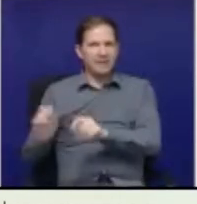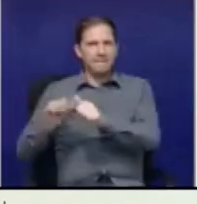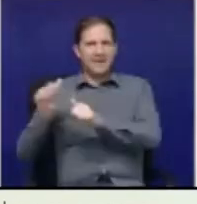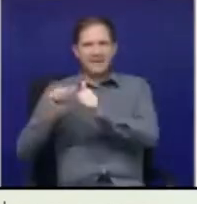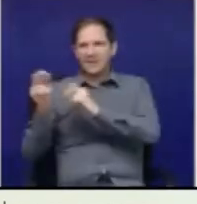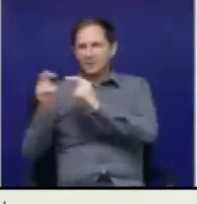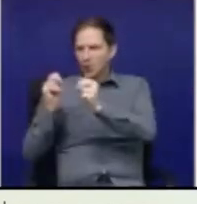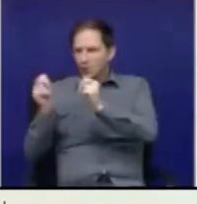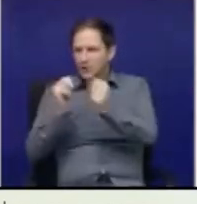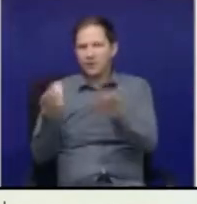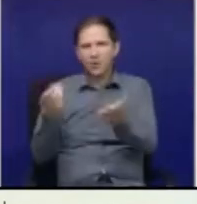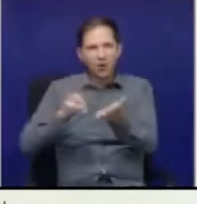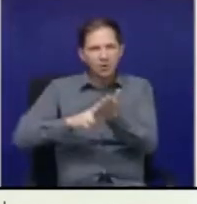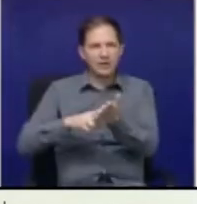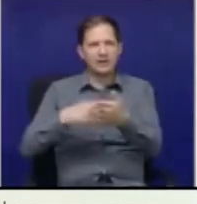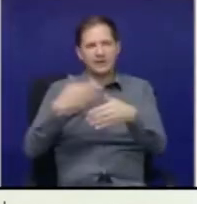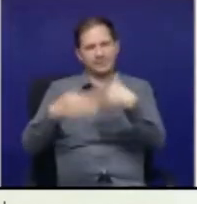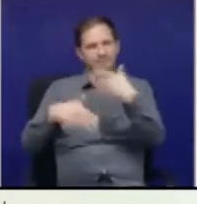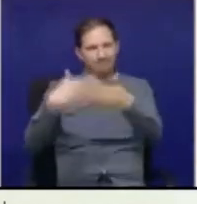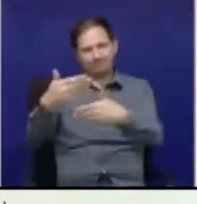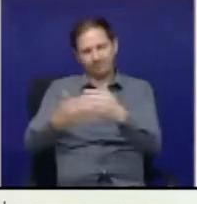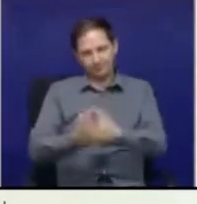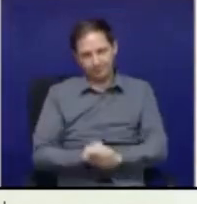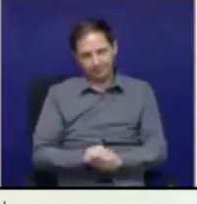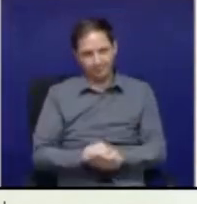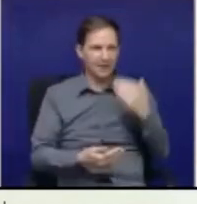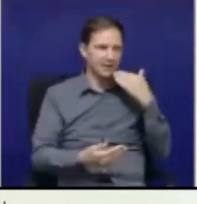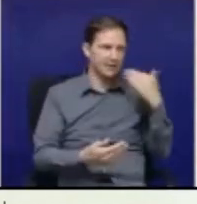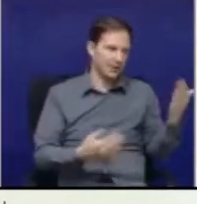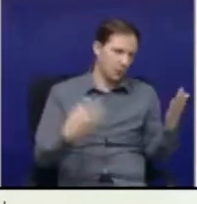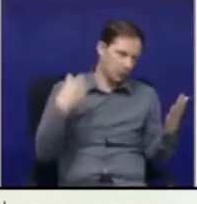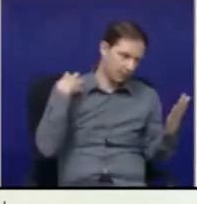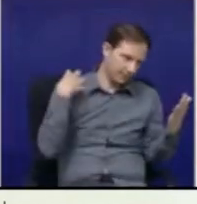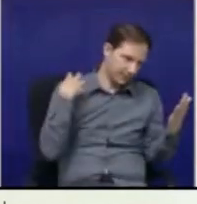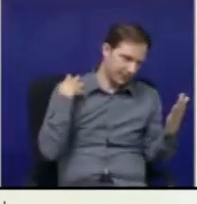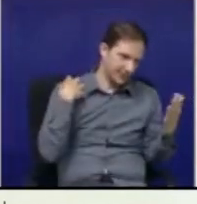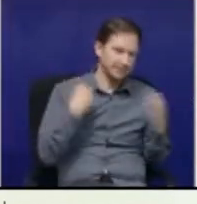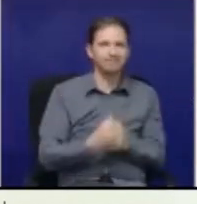negotiating these contracts going into the Thank you, Minister. The future of Eskom is guaranteed. Thanks, Chair.